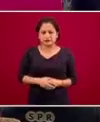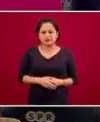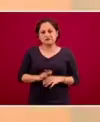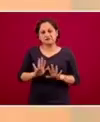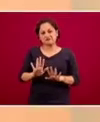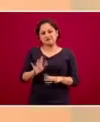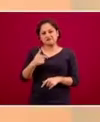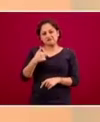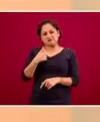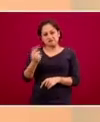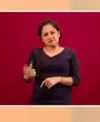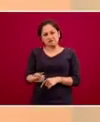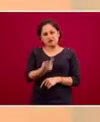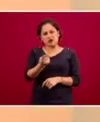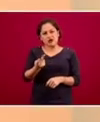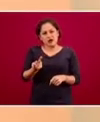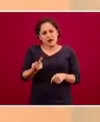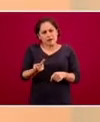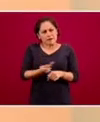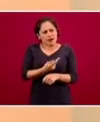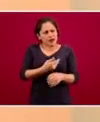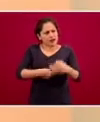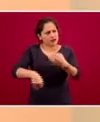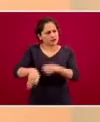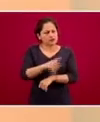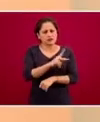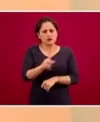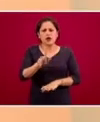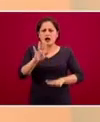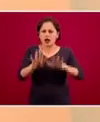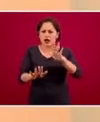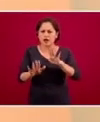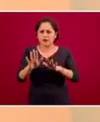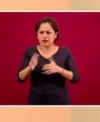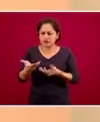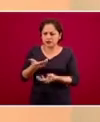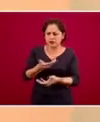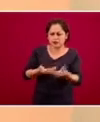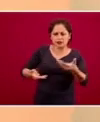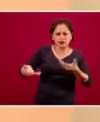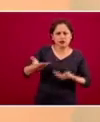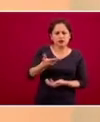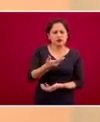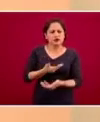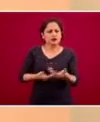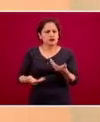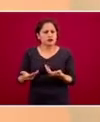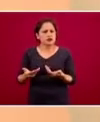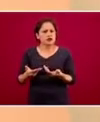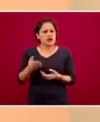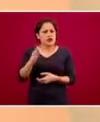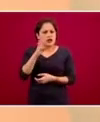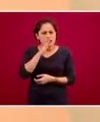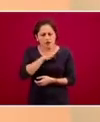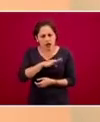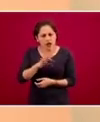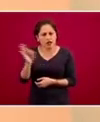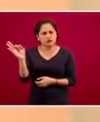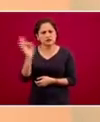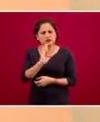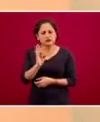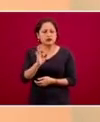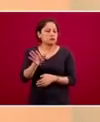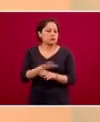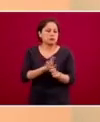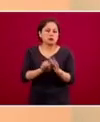to all of us, ourselves, that can affect the way we interact with others? For example, when we go to